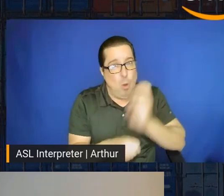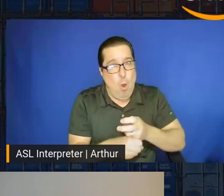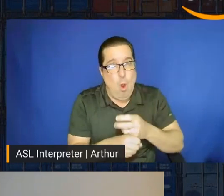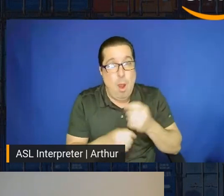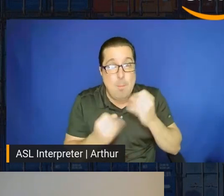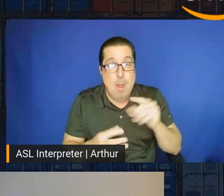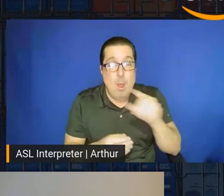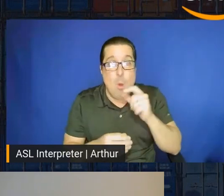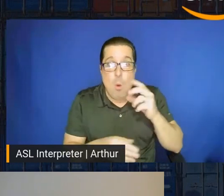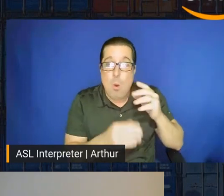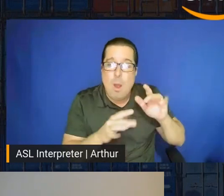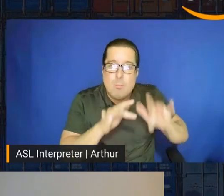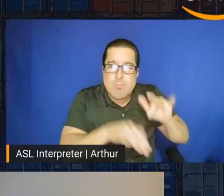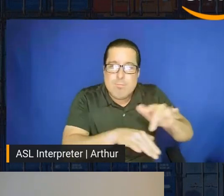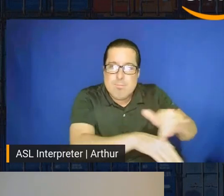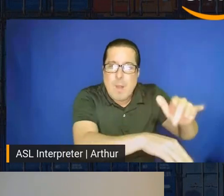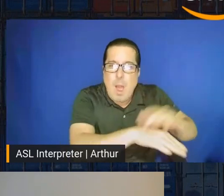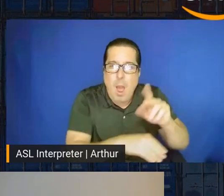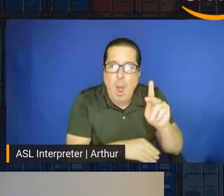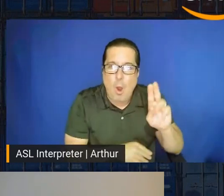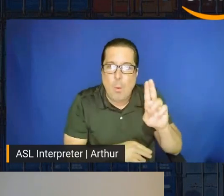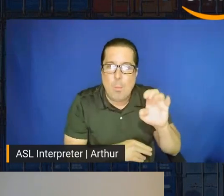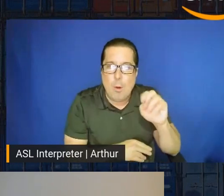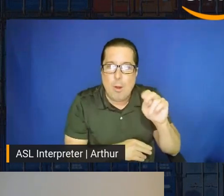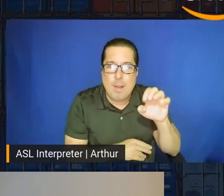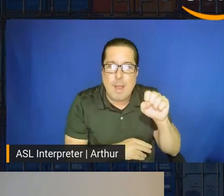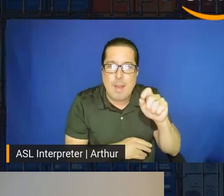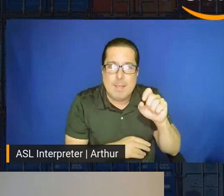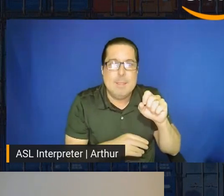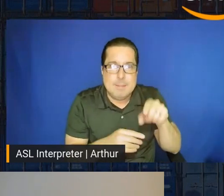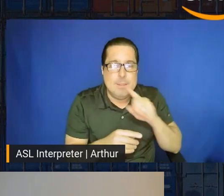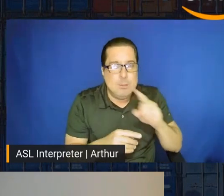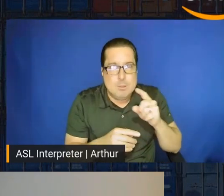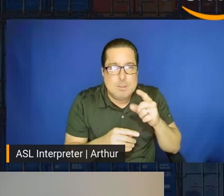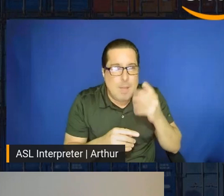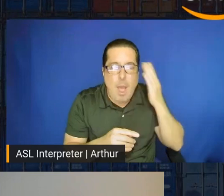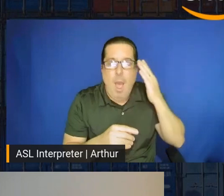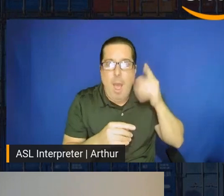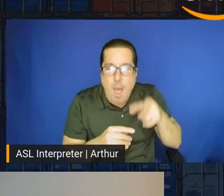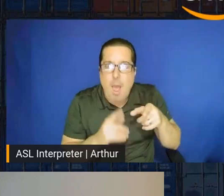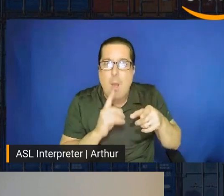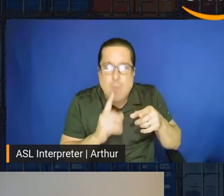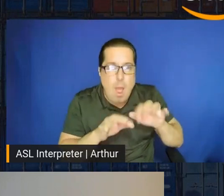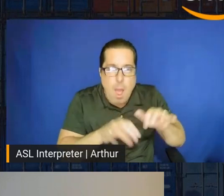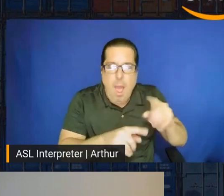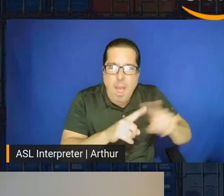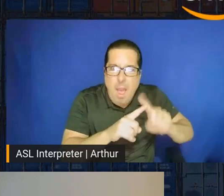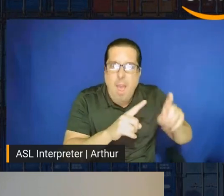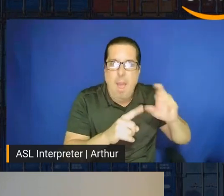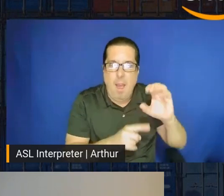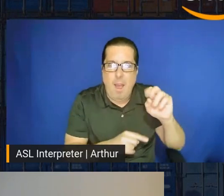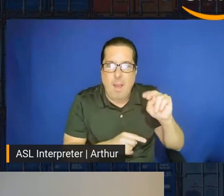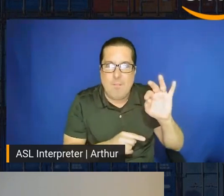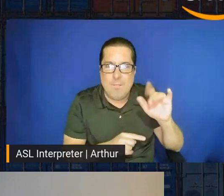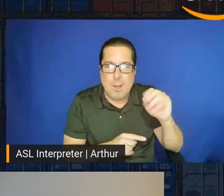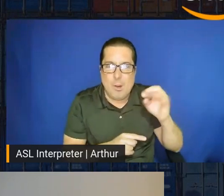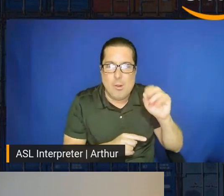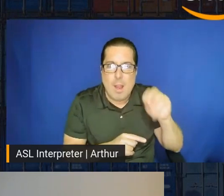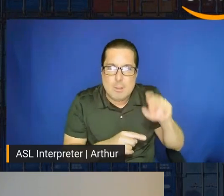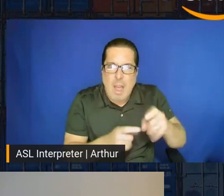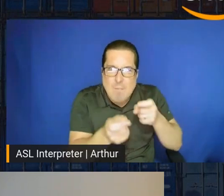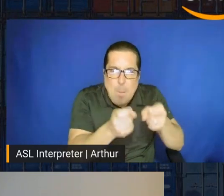around with Kubernetes for even a few hours knows all of the components and configurations that you have to manage. And also, there's a lot